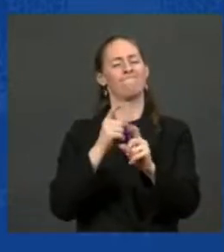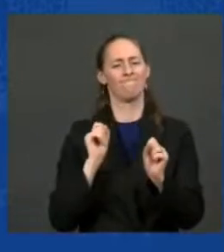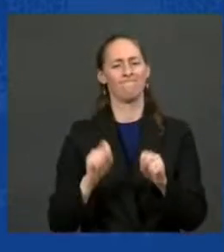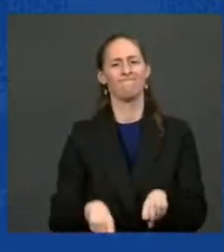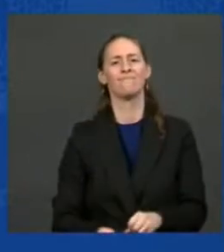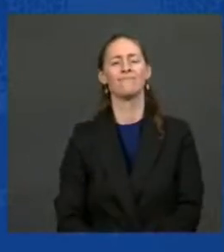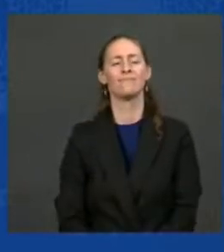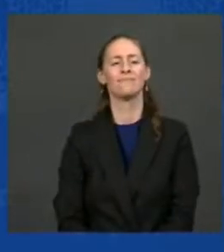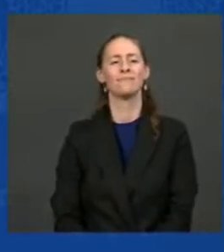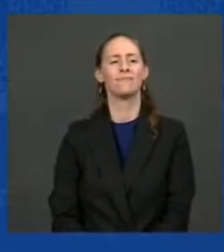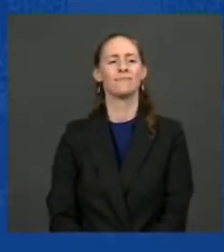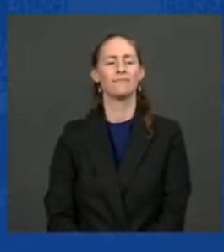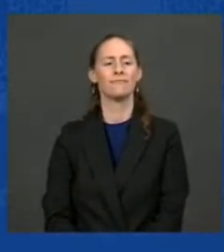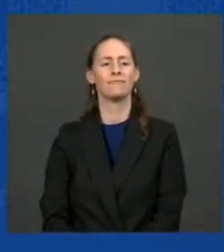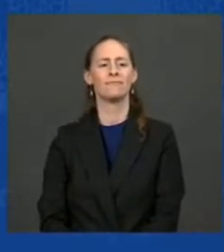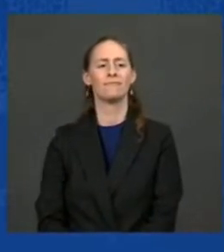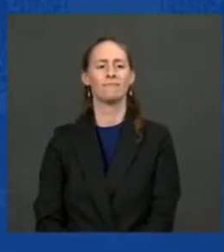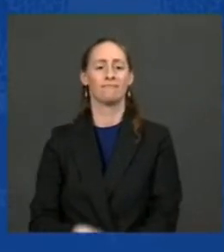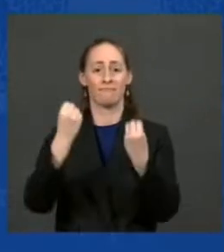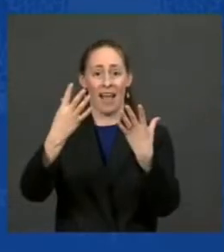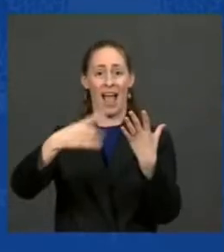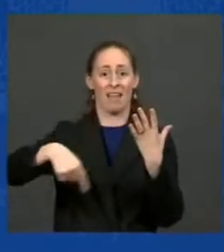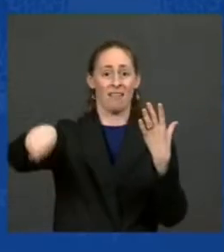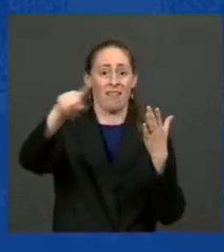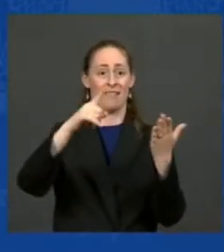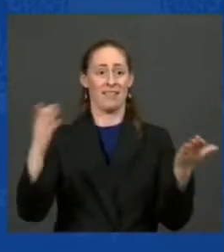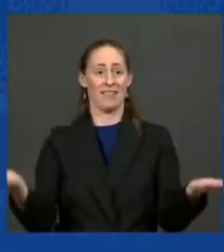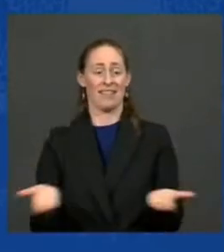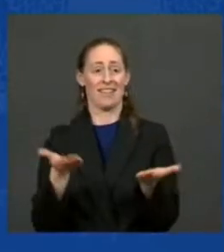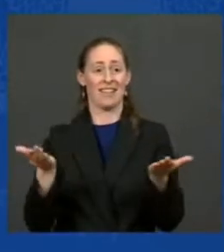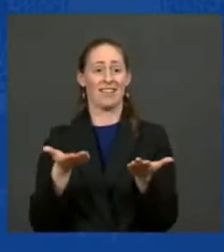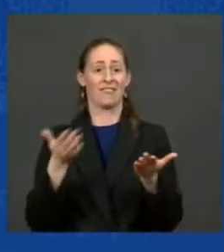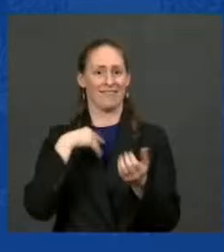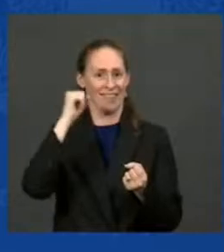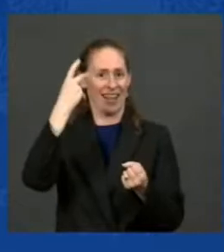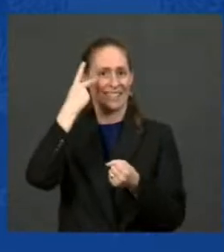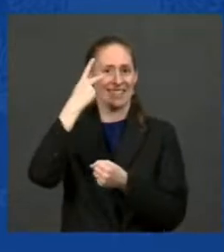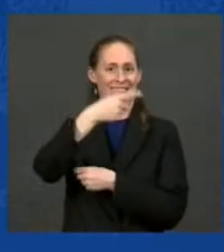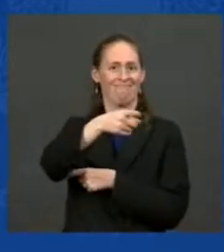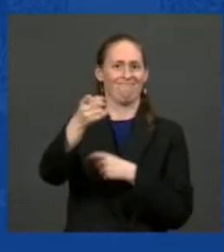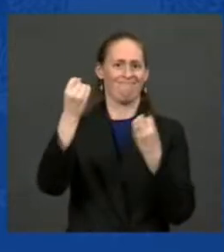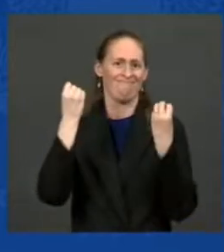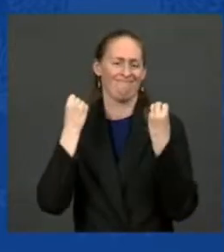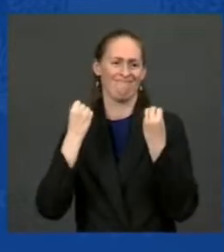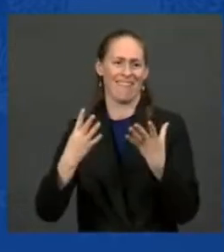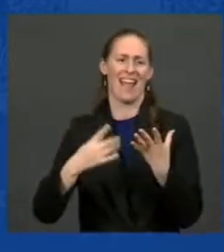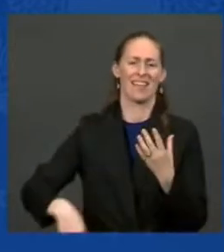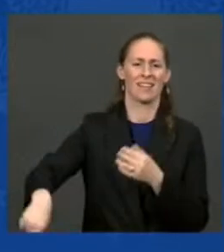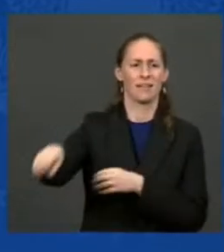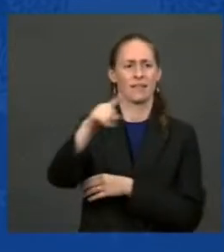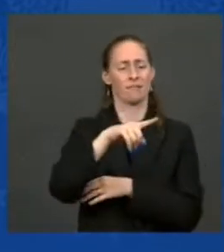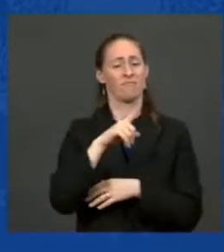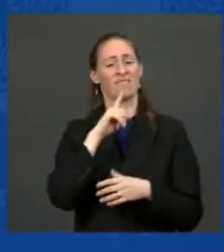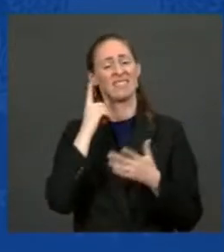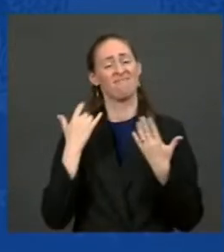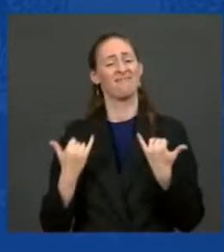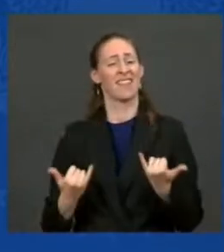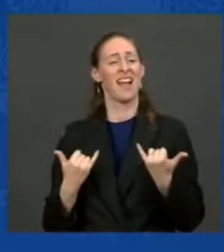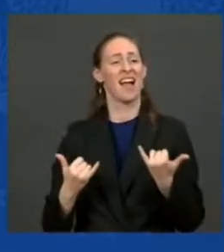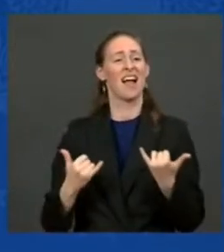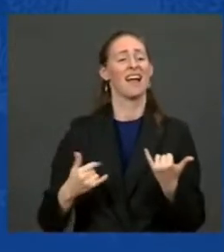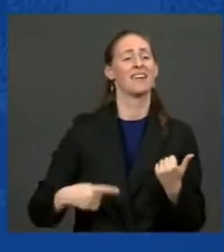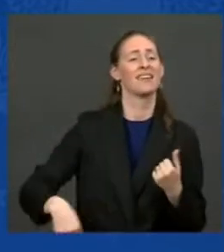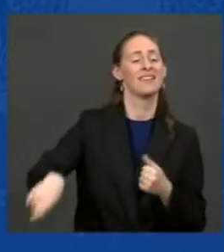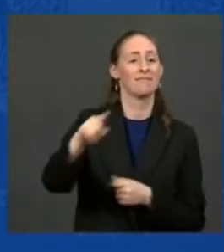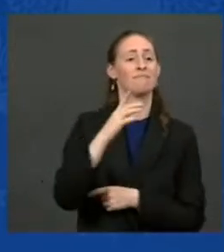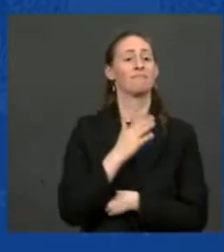So many of you in this audience, especially in the second tier there, are the people that my grandchildren are going to be